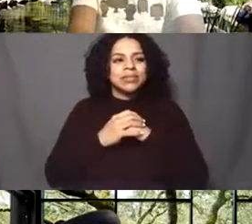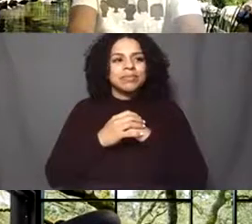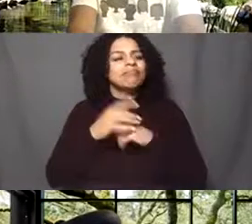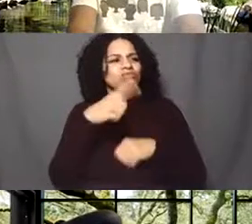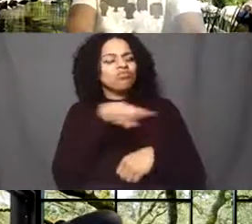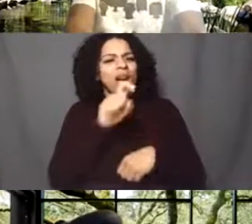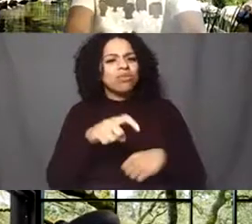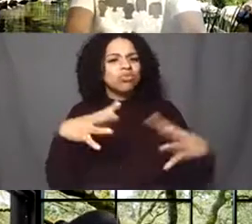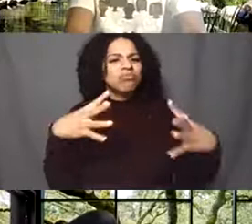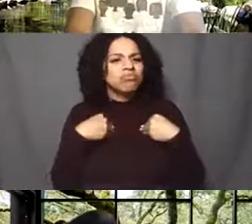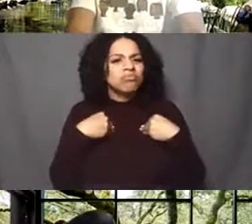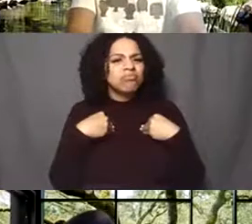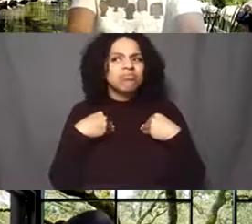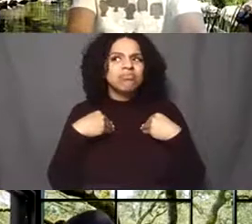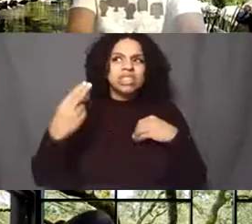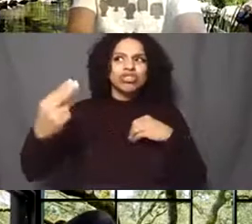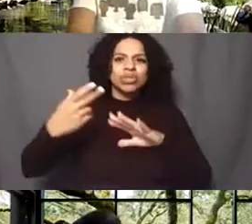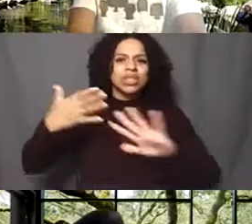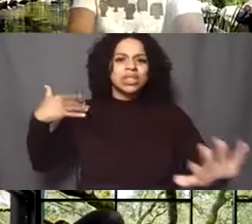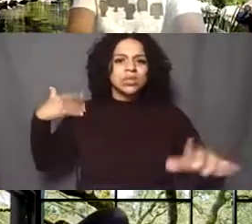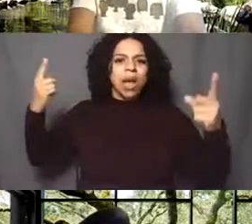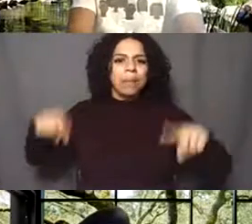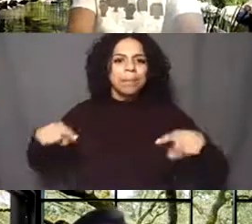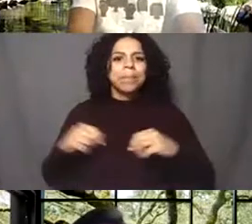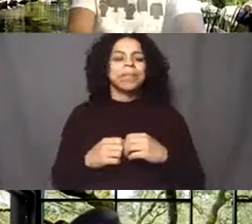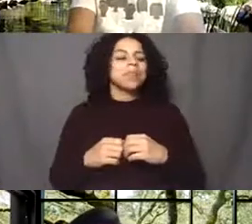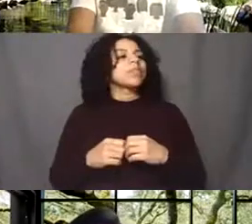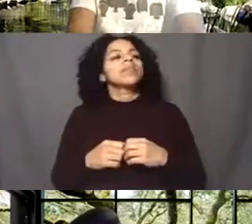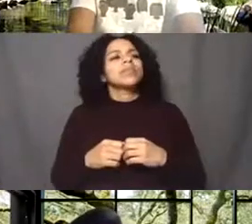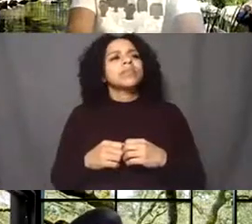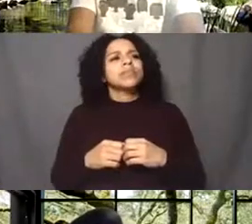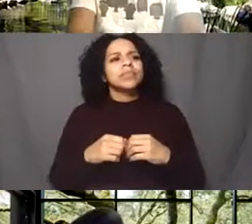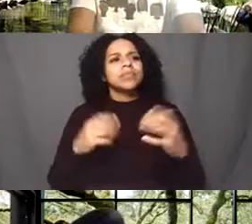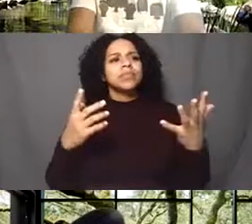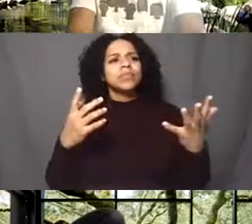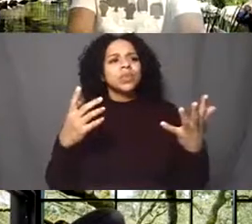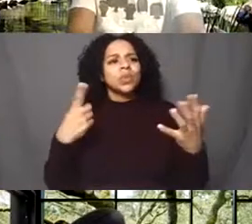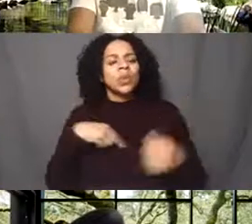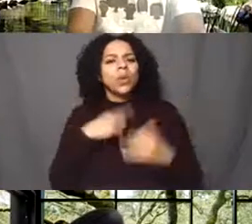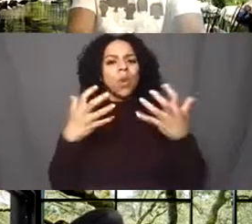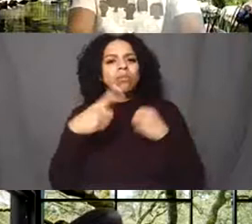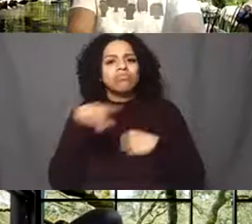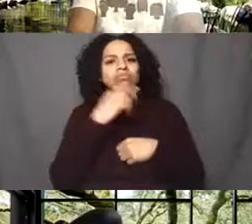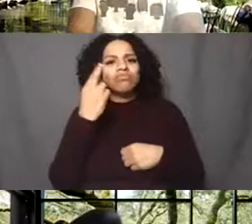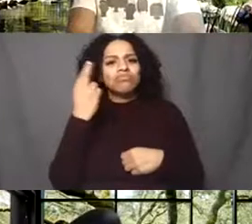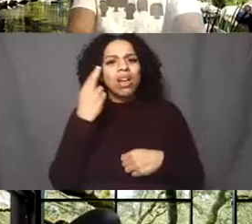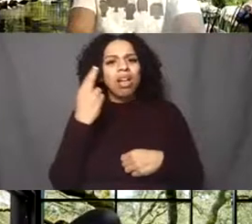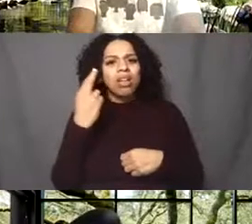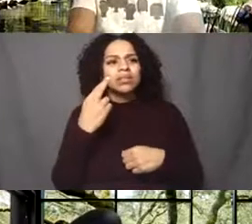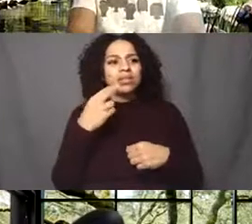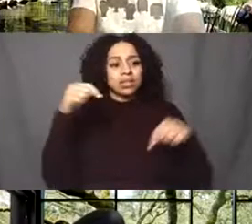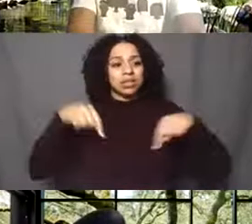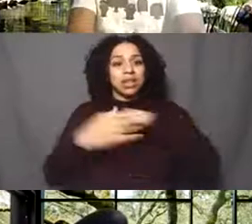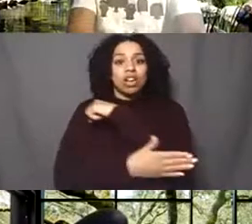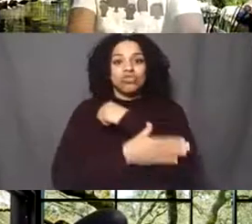to have reconciliation without having to acknowledge the sheer terror that this country forced Black people to